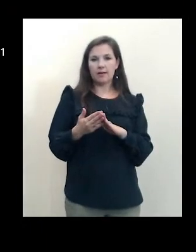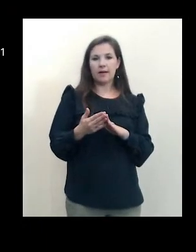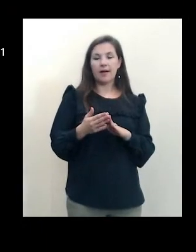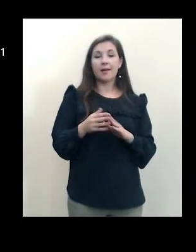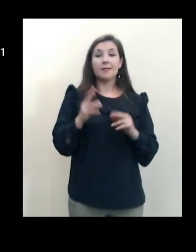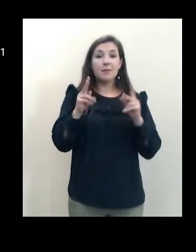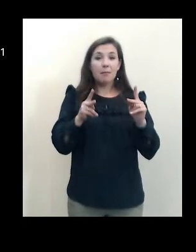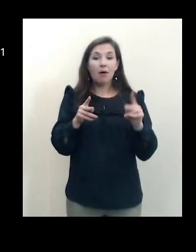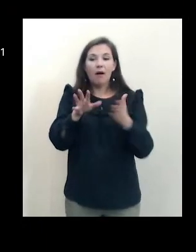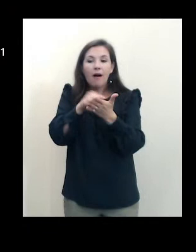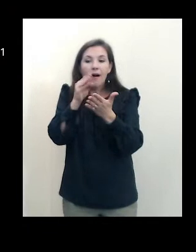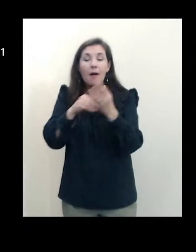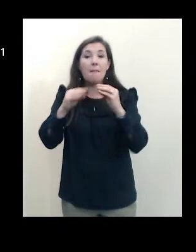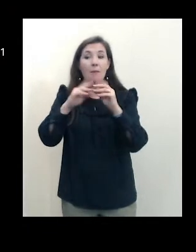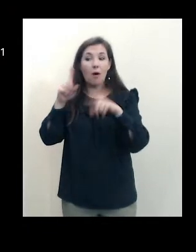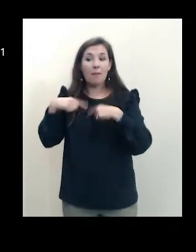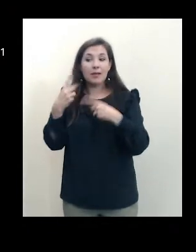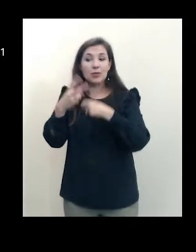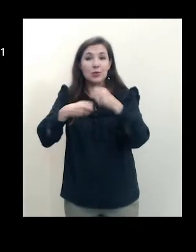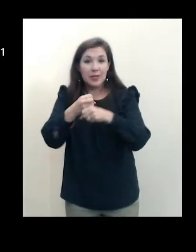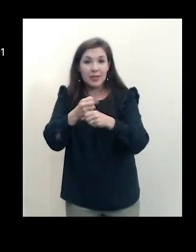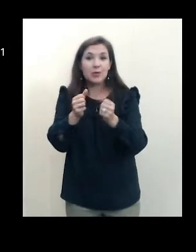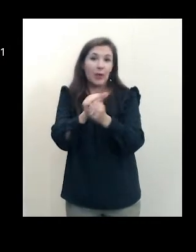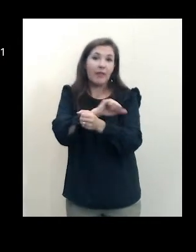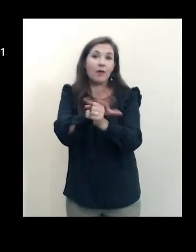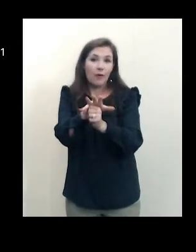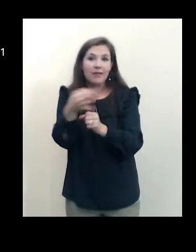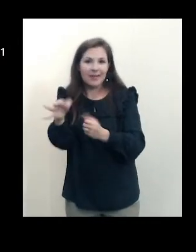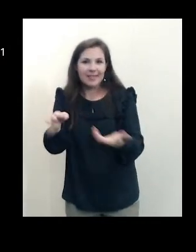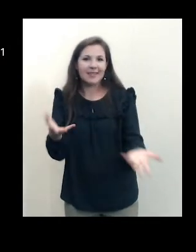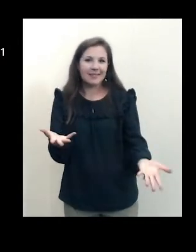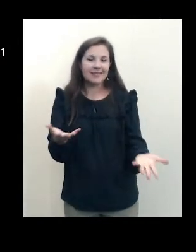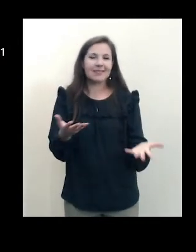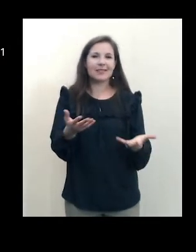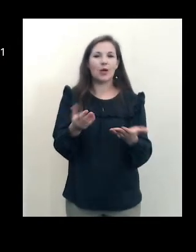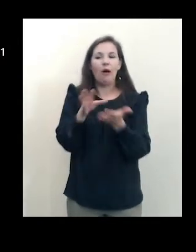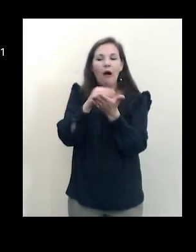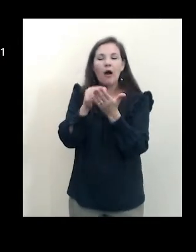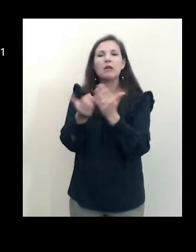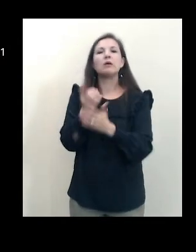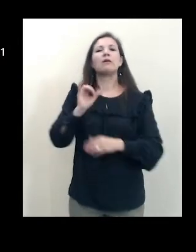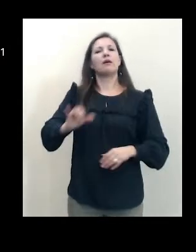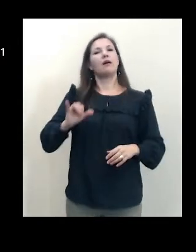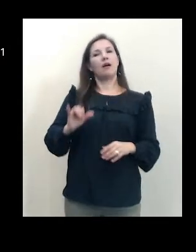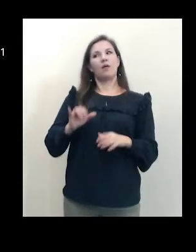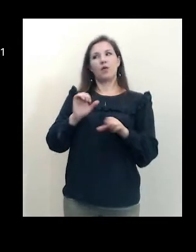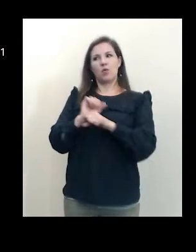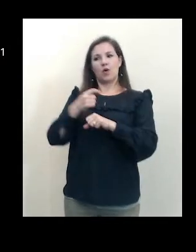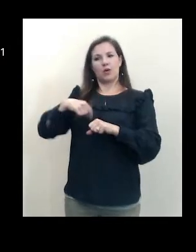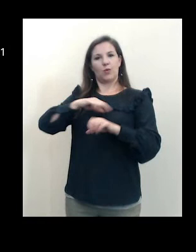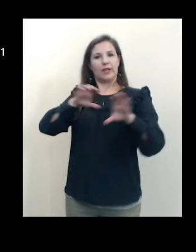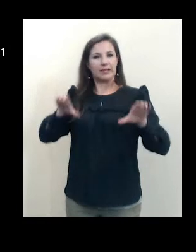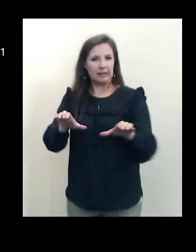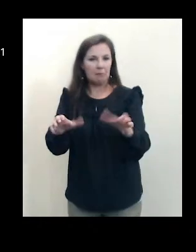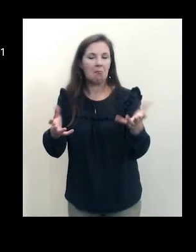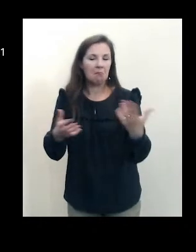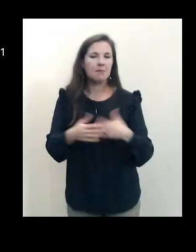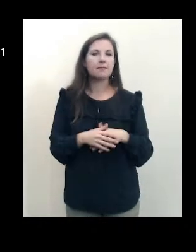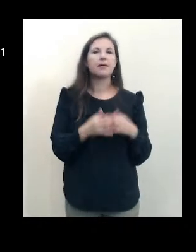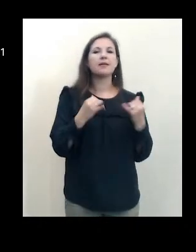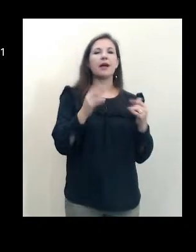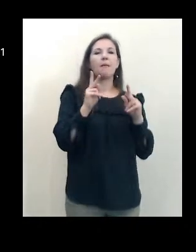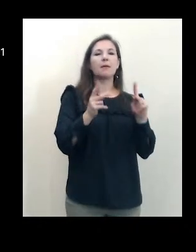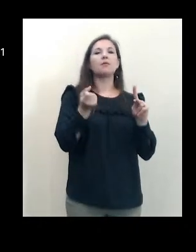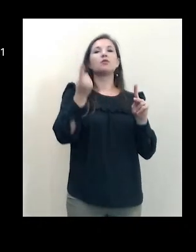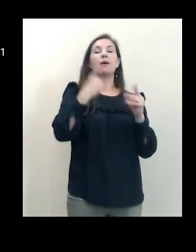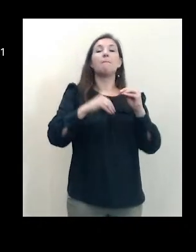more about it in the last 2 years with COVID-19 than they knew before about a lot of the work that we did and do, but now I think people understand a